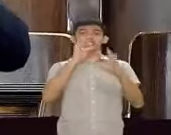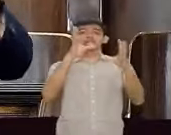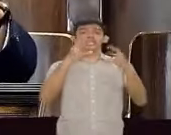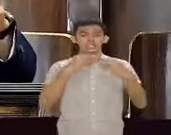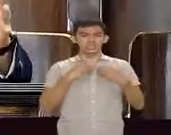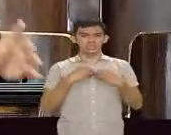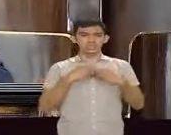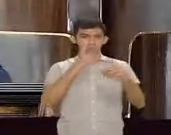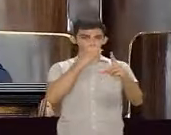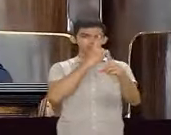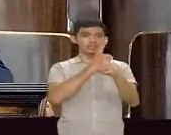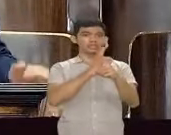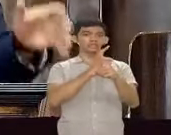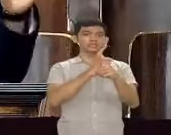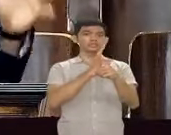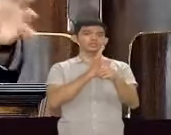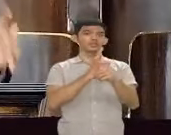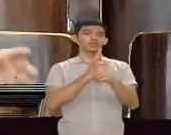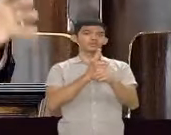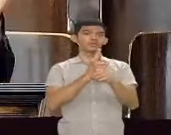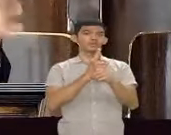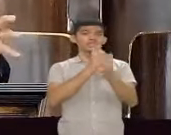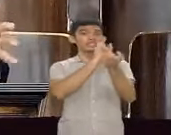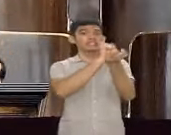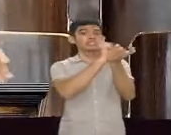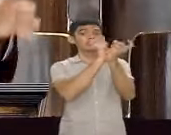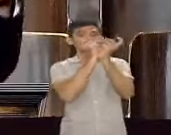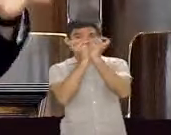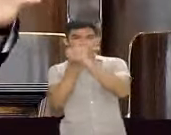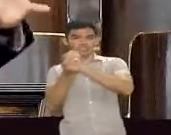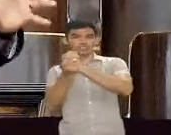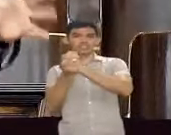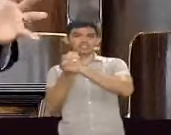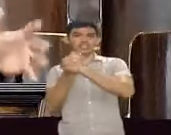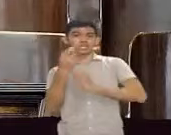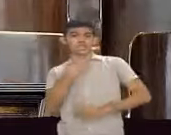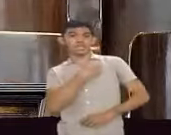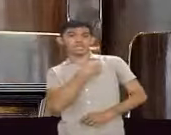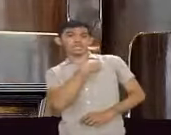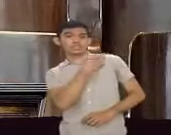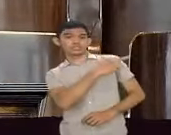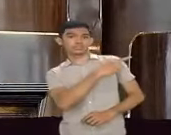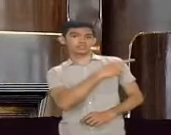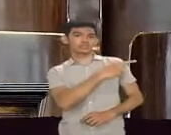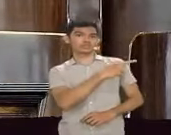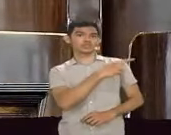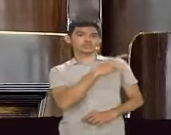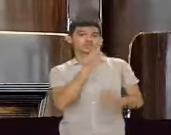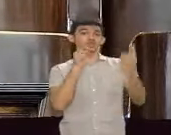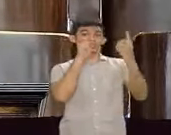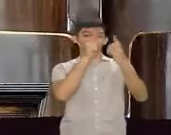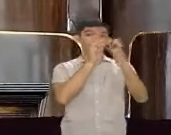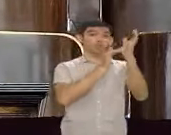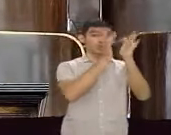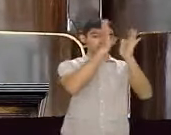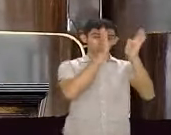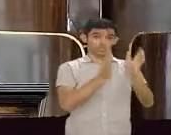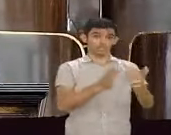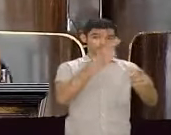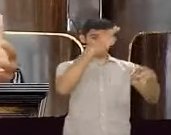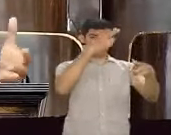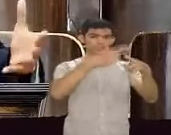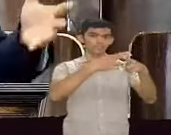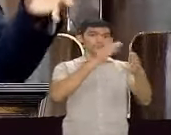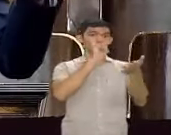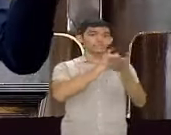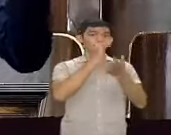naluwas sila. No. They actually changed the pagan religion to Christian names. So